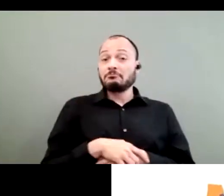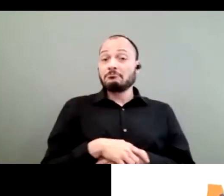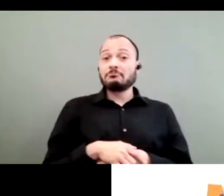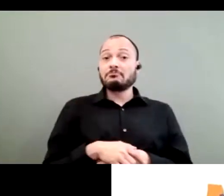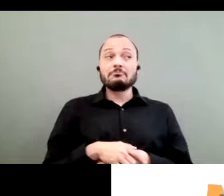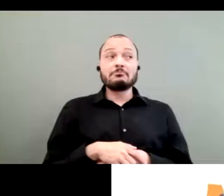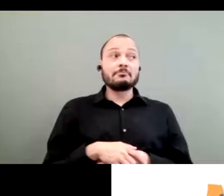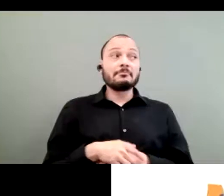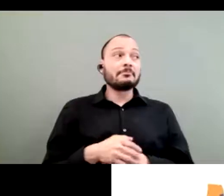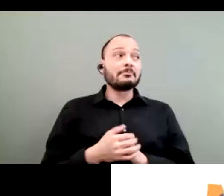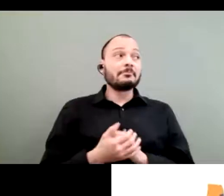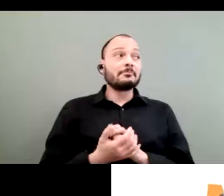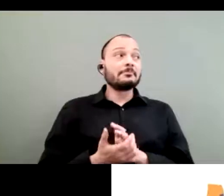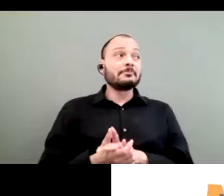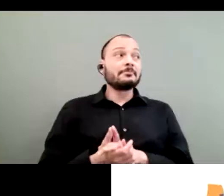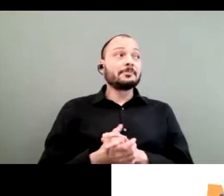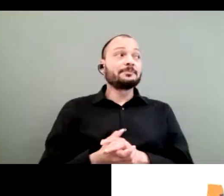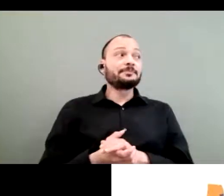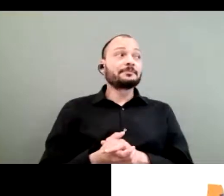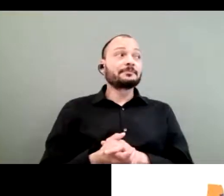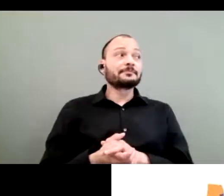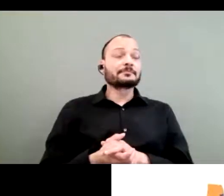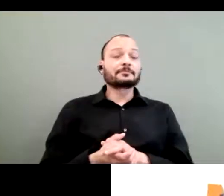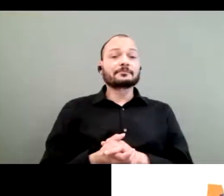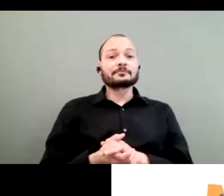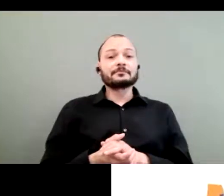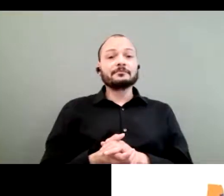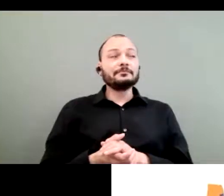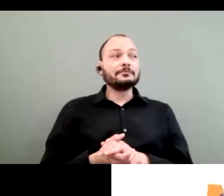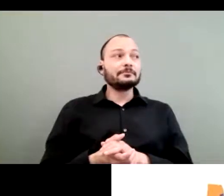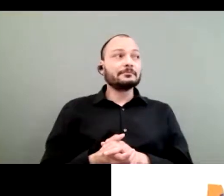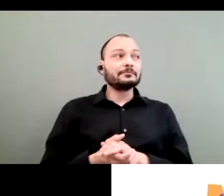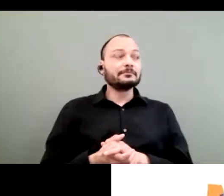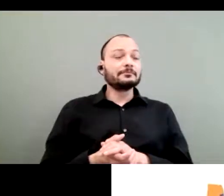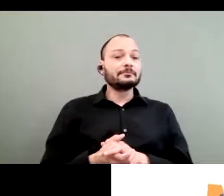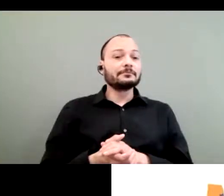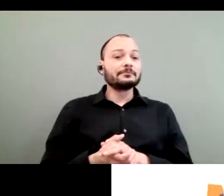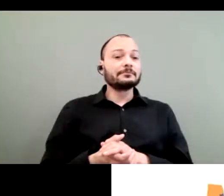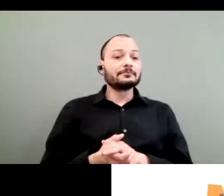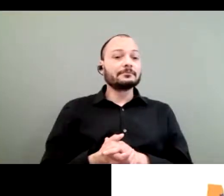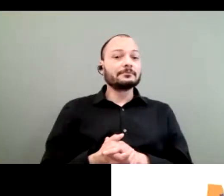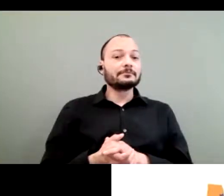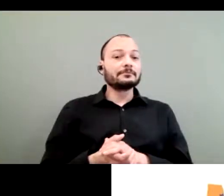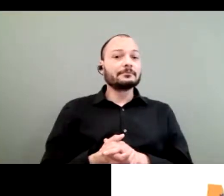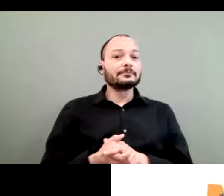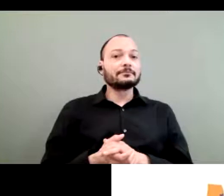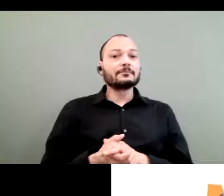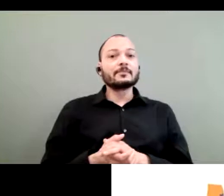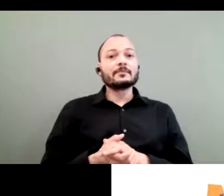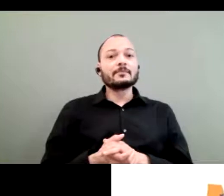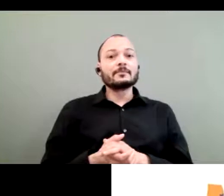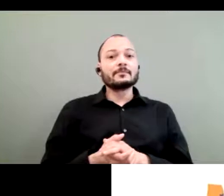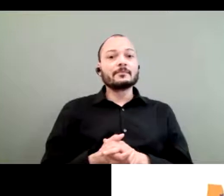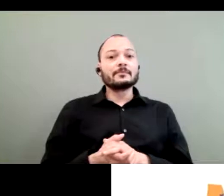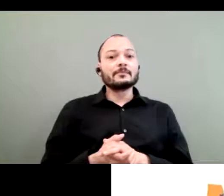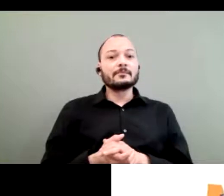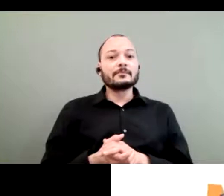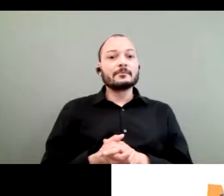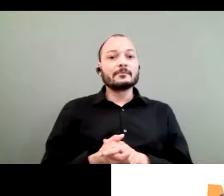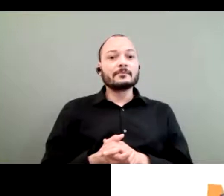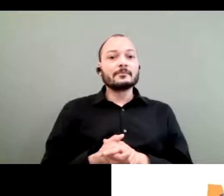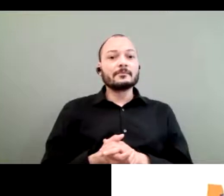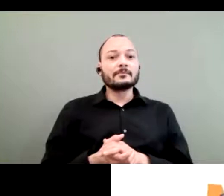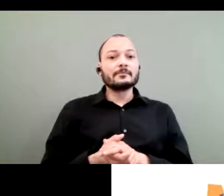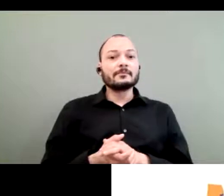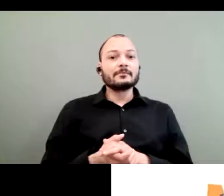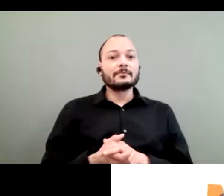So I think that's a question about federal tax credits. Here, Sabrina, we have to be on the... Sabrina, maybe if you click interpretation and go to off